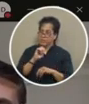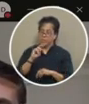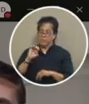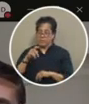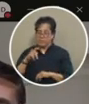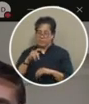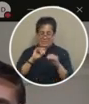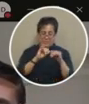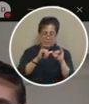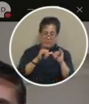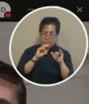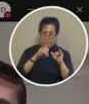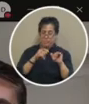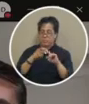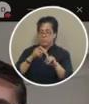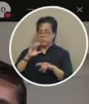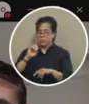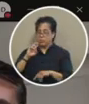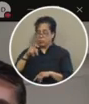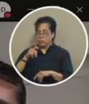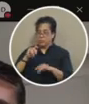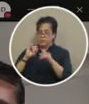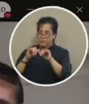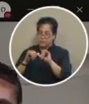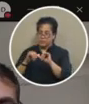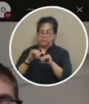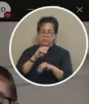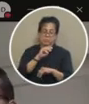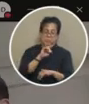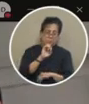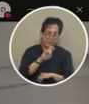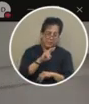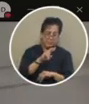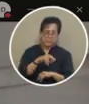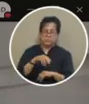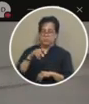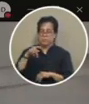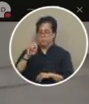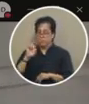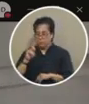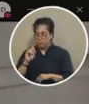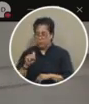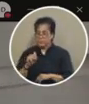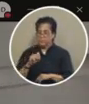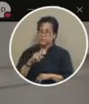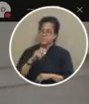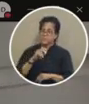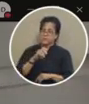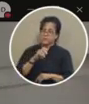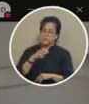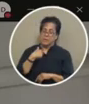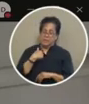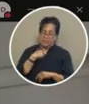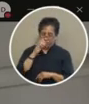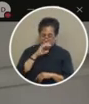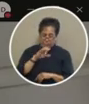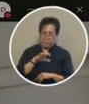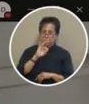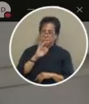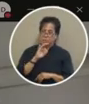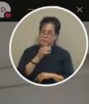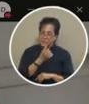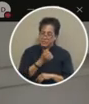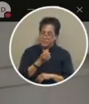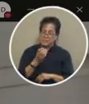engineering maps from the Corps of Engineering, from master plans, from Parks and Recreation master plans. I have found a number